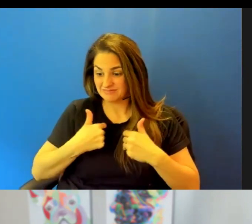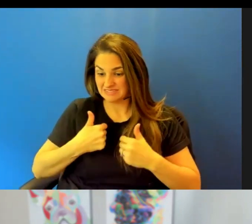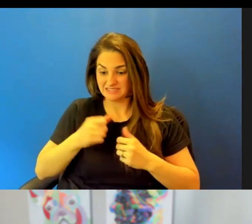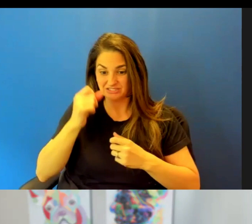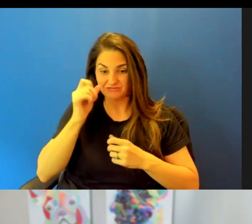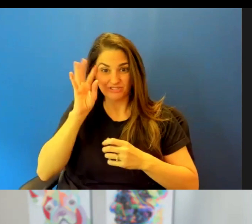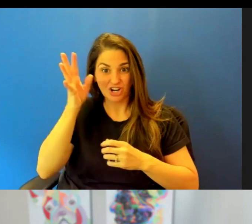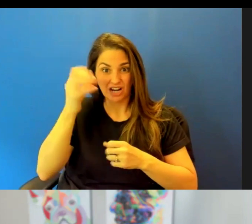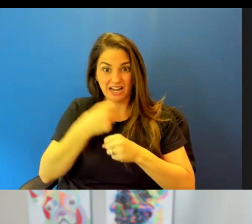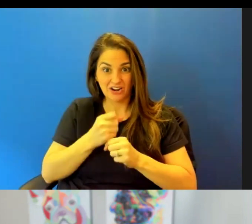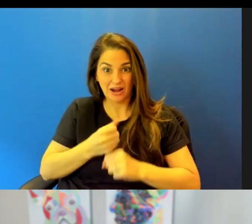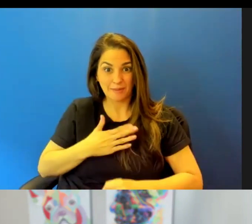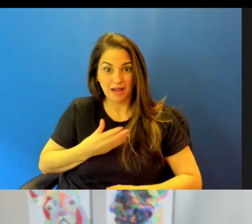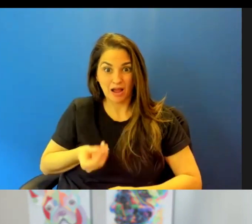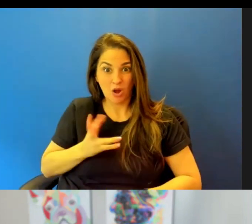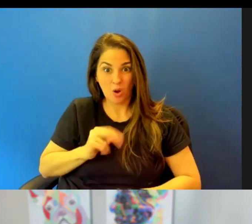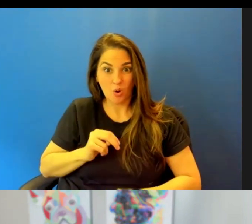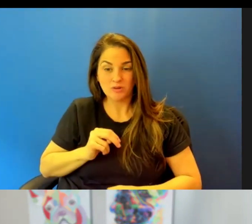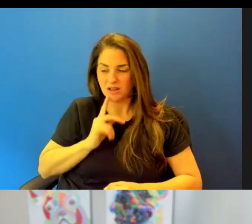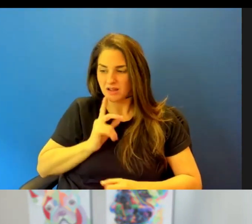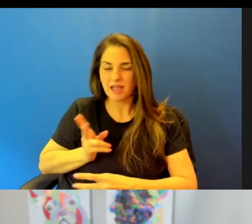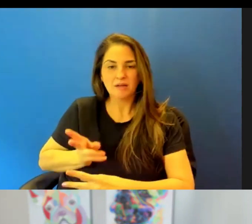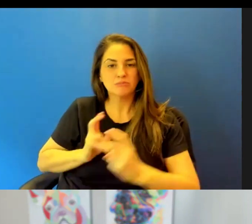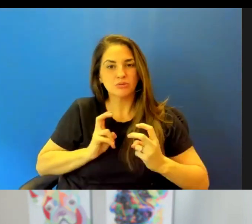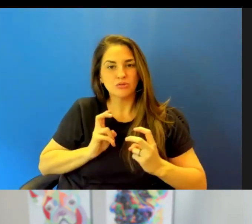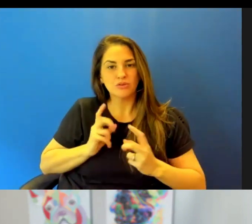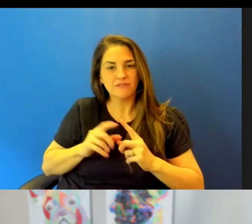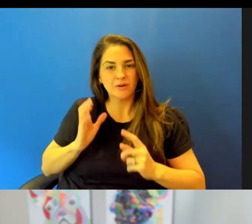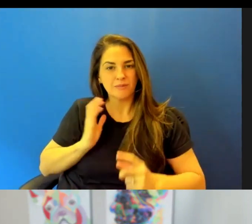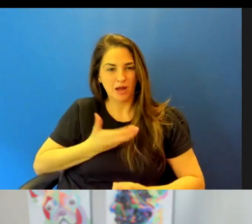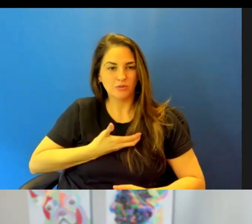recreate their own. But two,